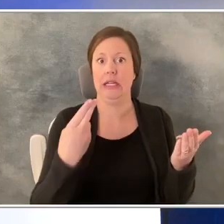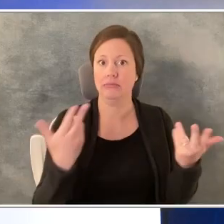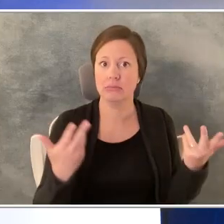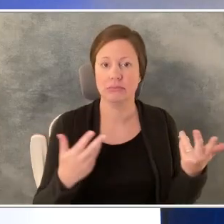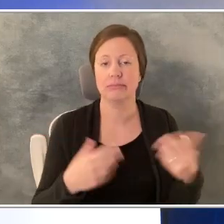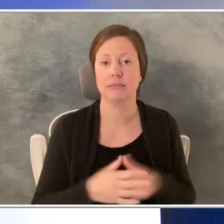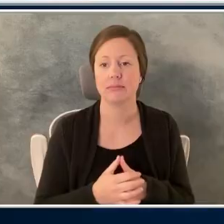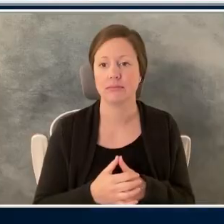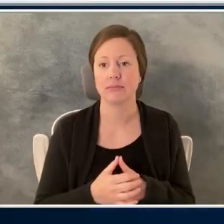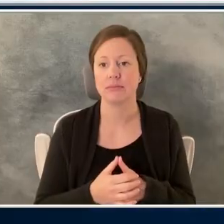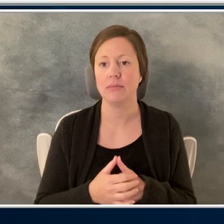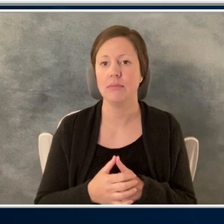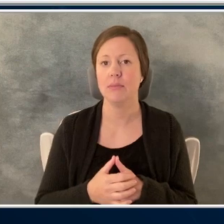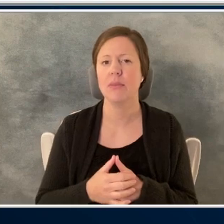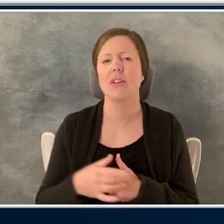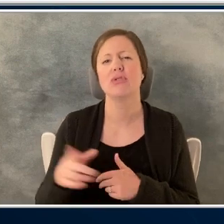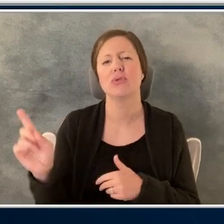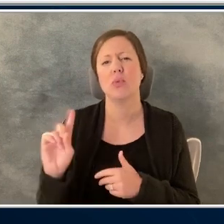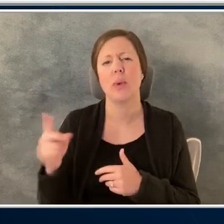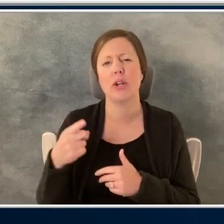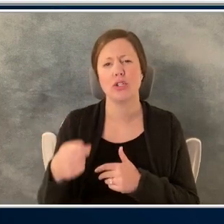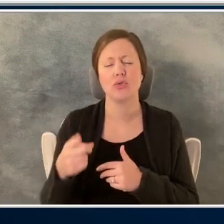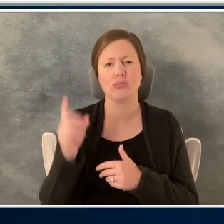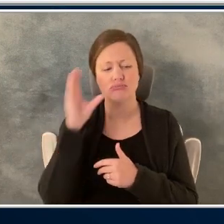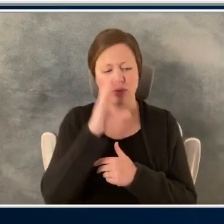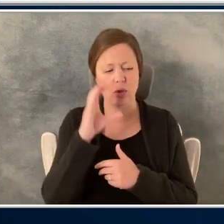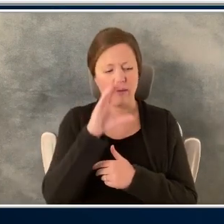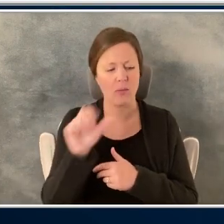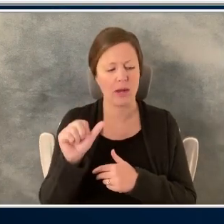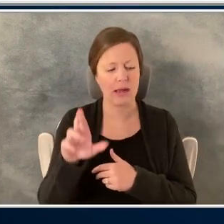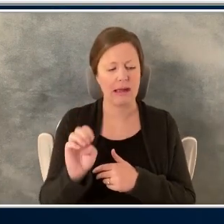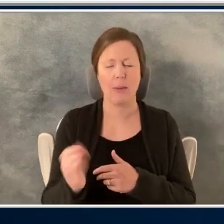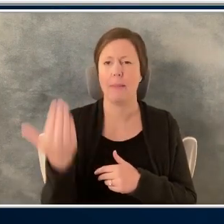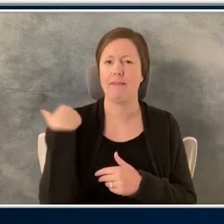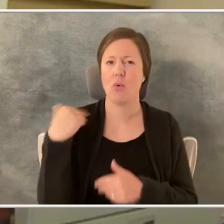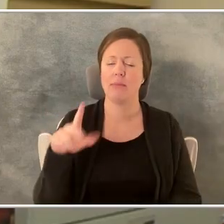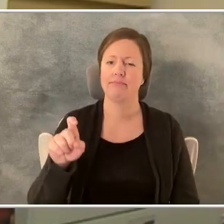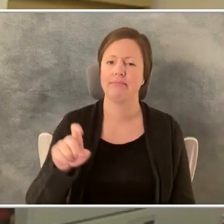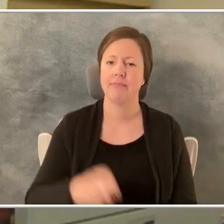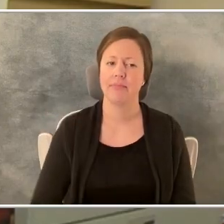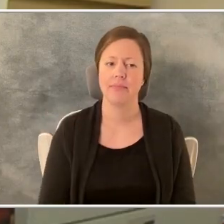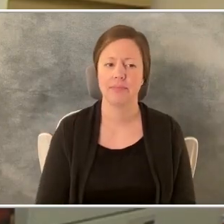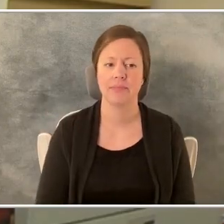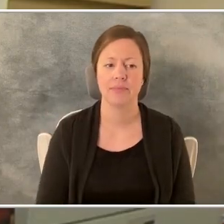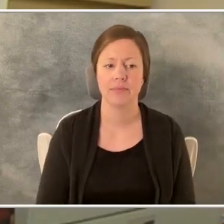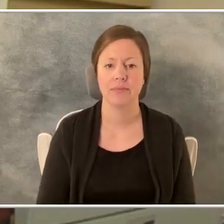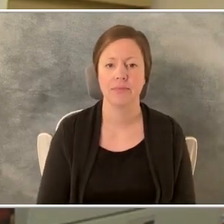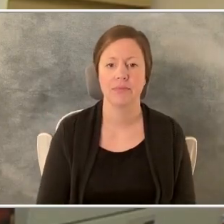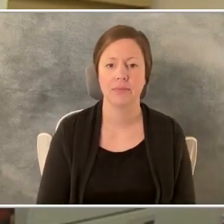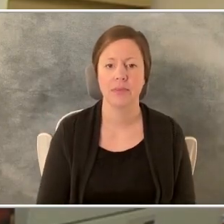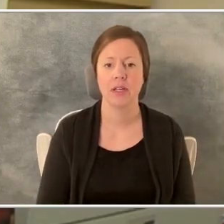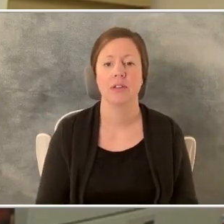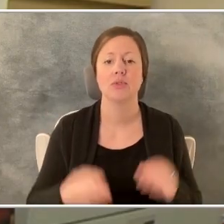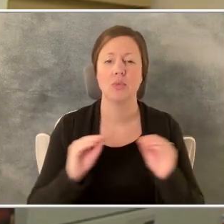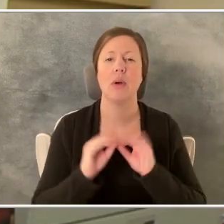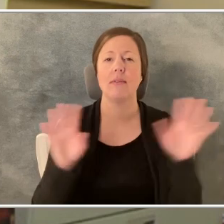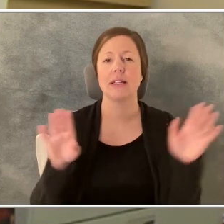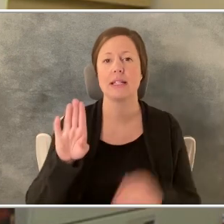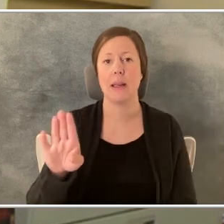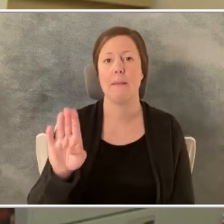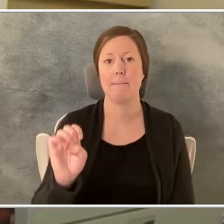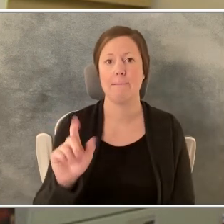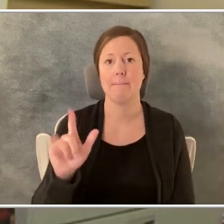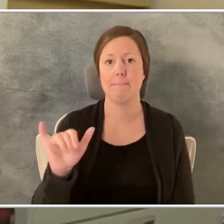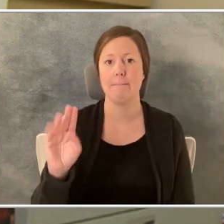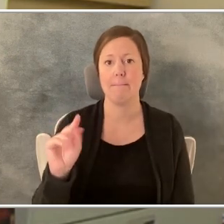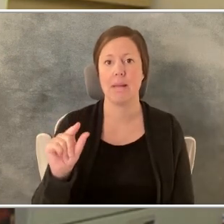Chris, where did you seek care before? So initially, obviously in Bellingham, Washington was where my